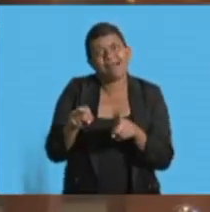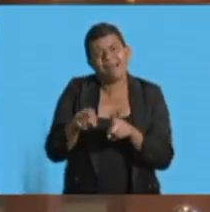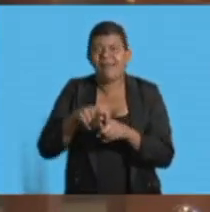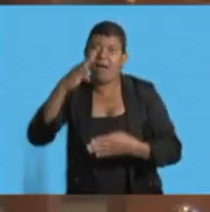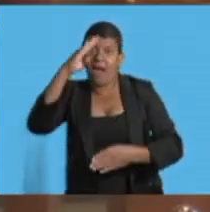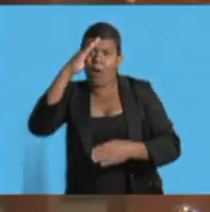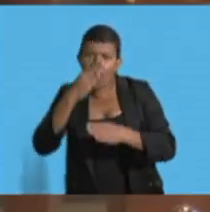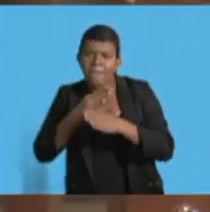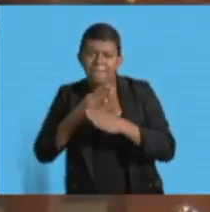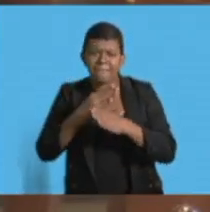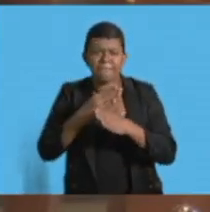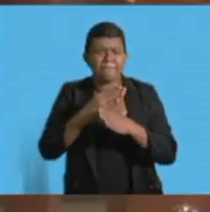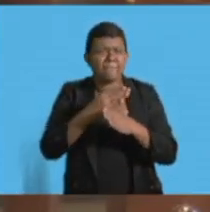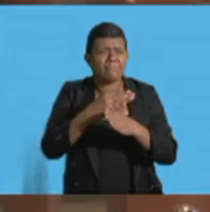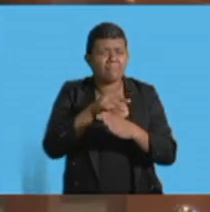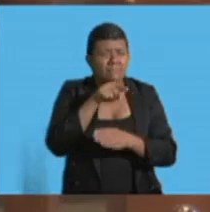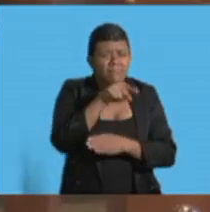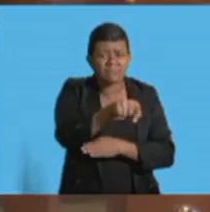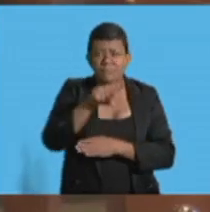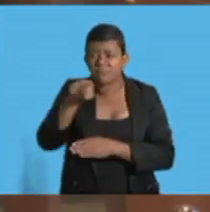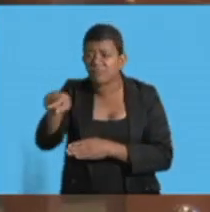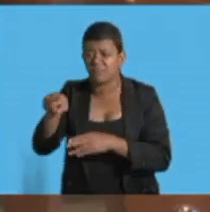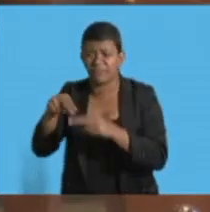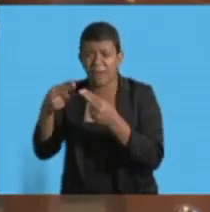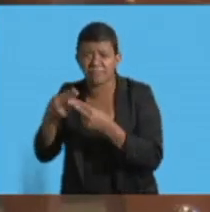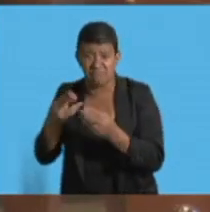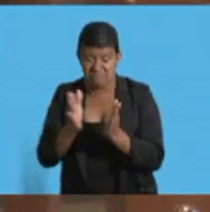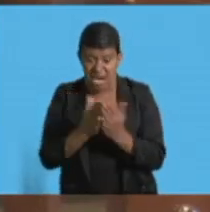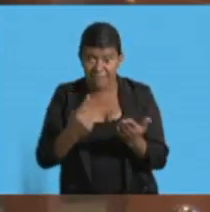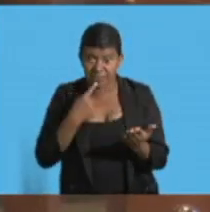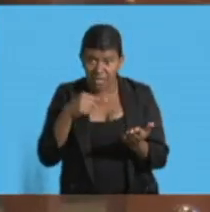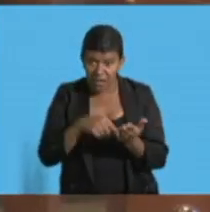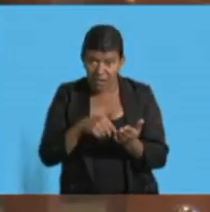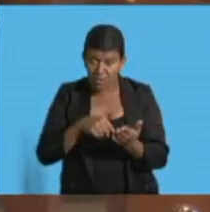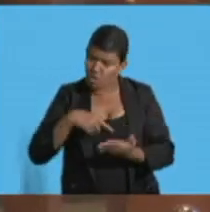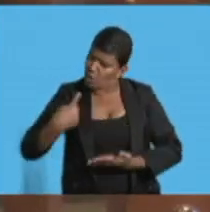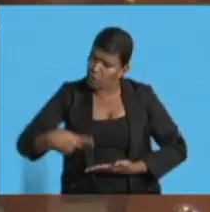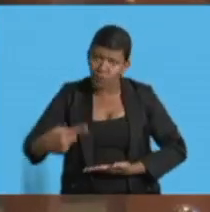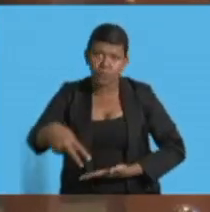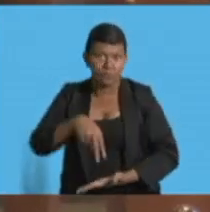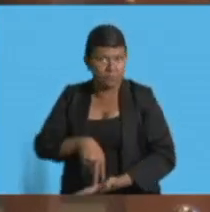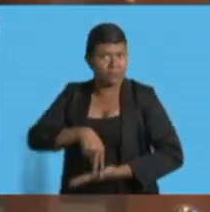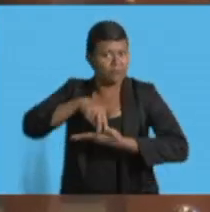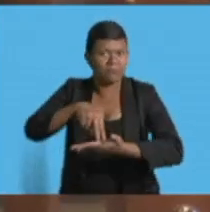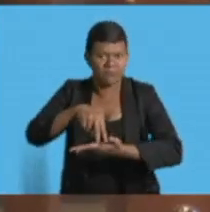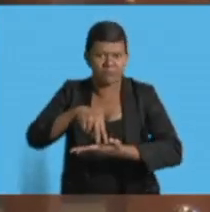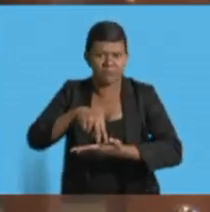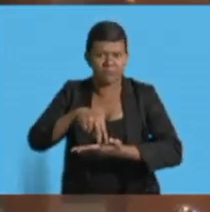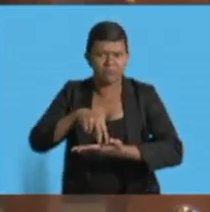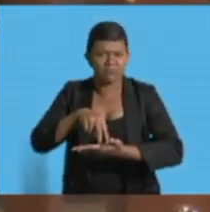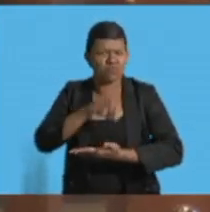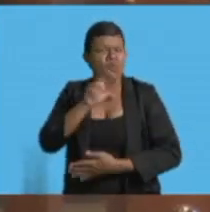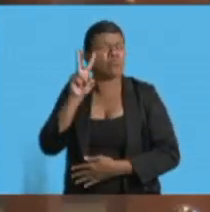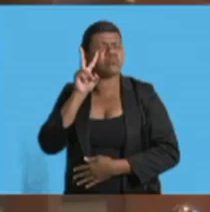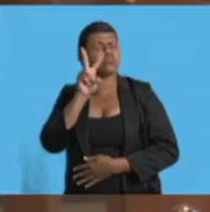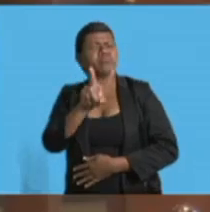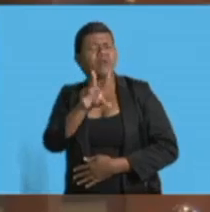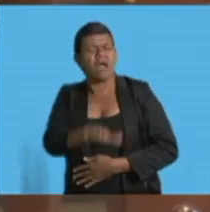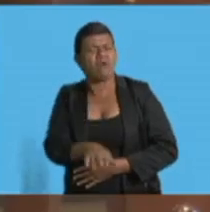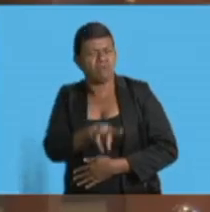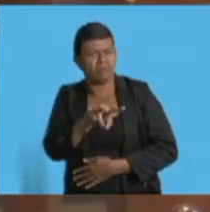Bible tells us that we must walk by faith, not by sight, and also to call into being what is